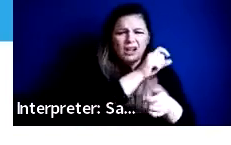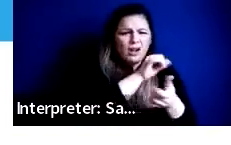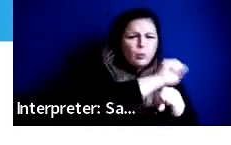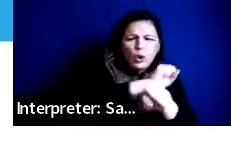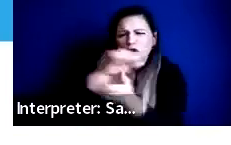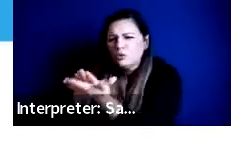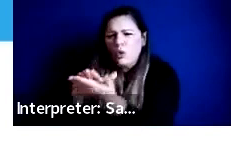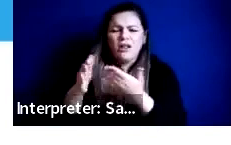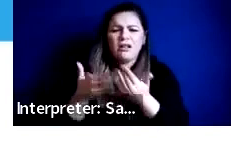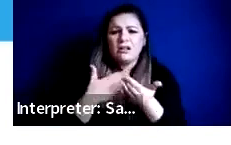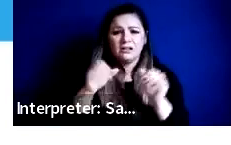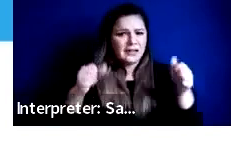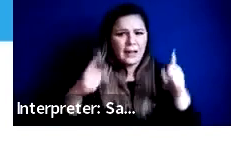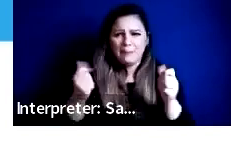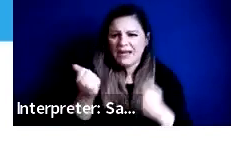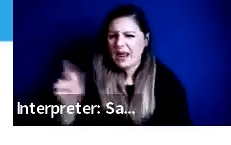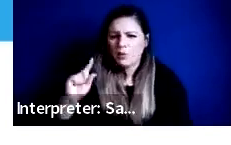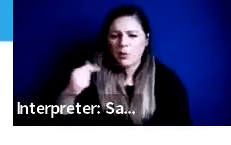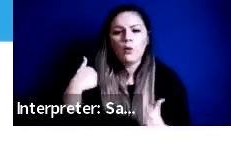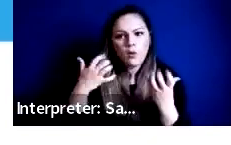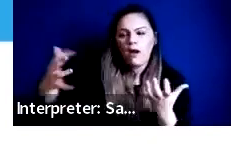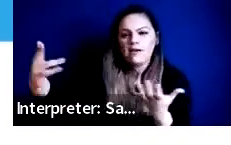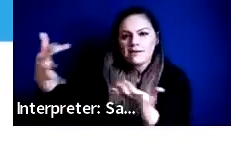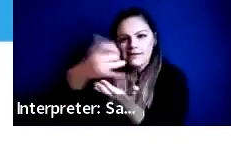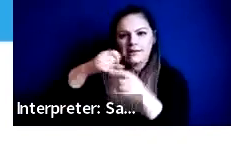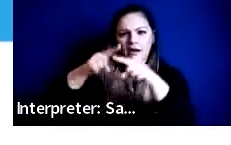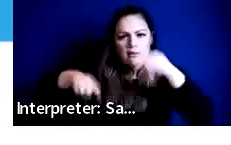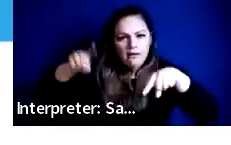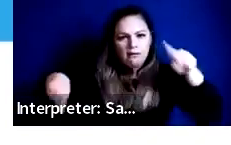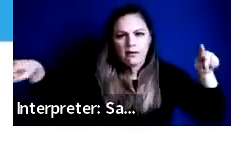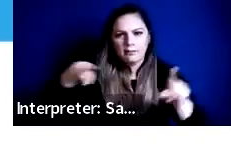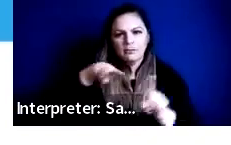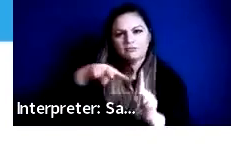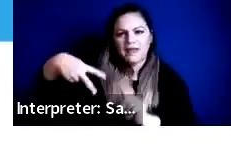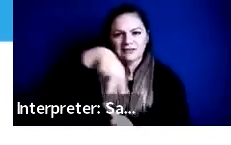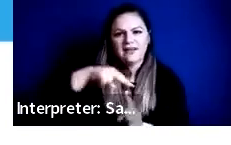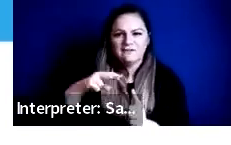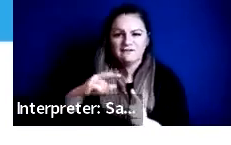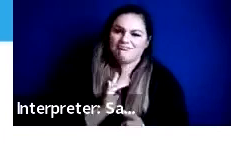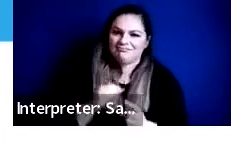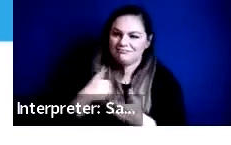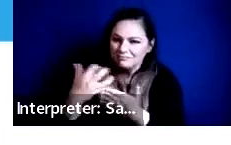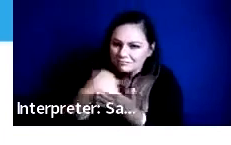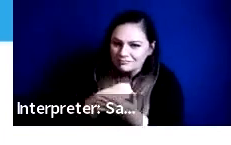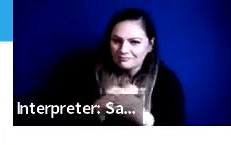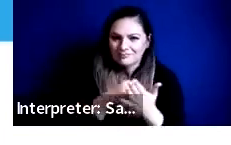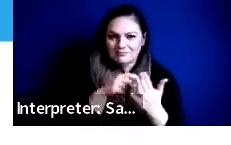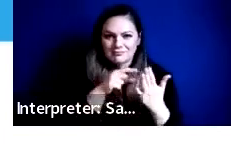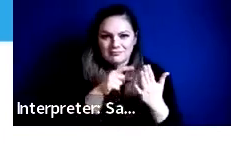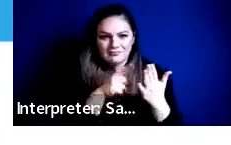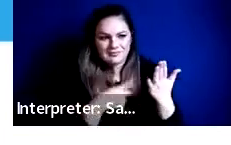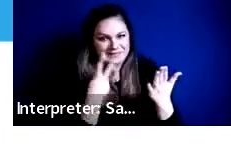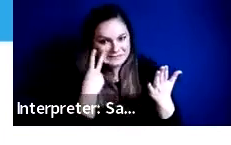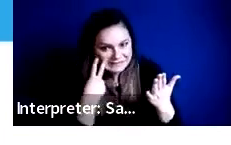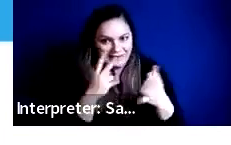the perspective from as many people as possible has proven to be a real cornerstone of